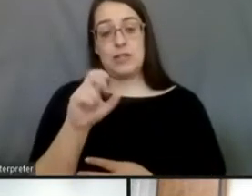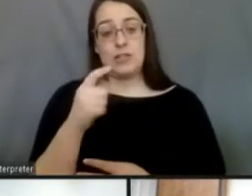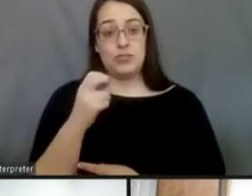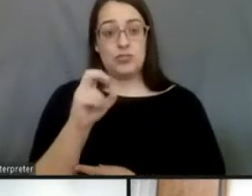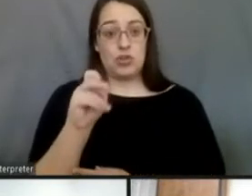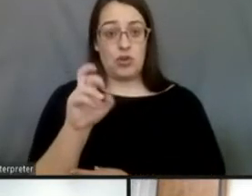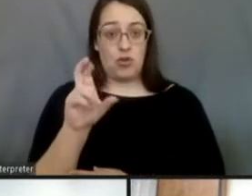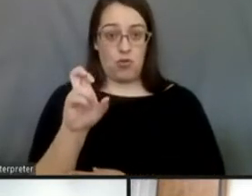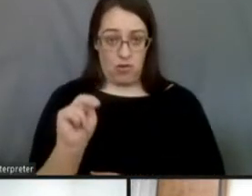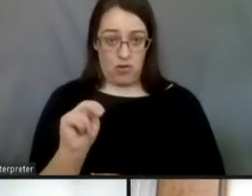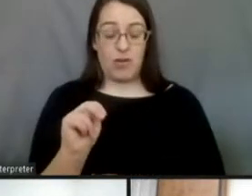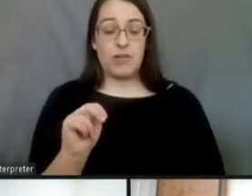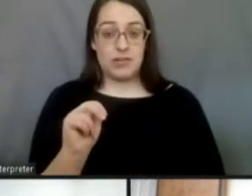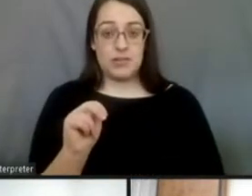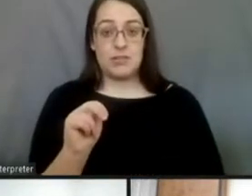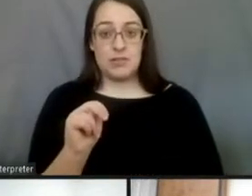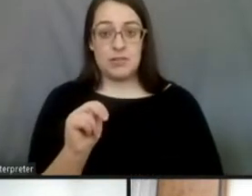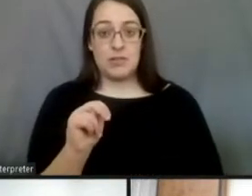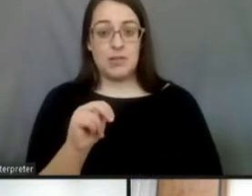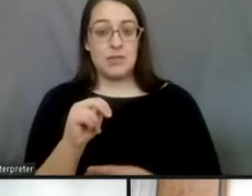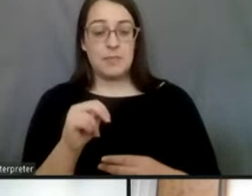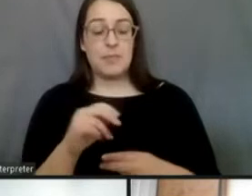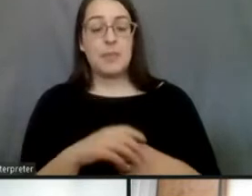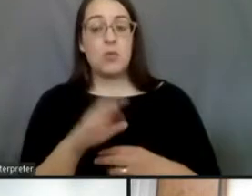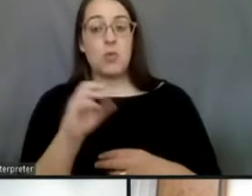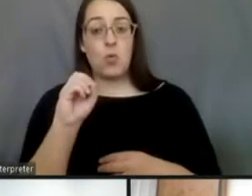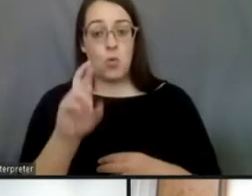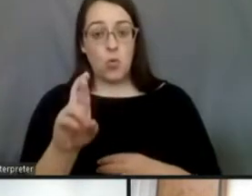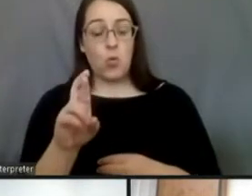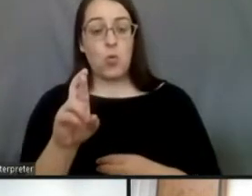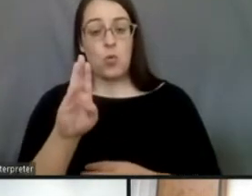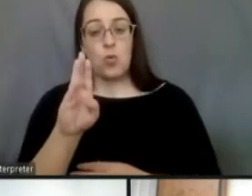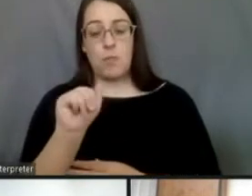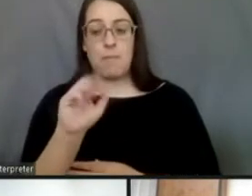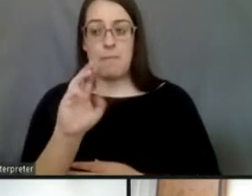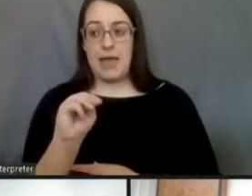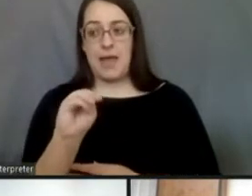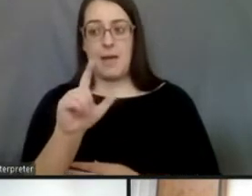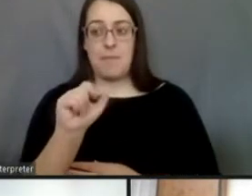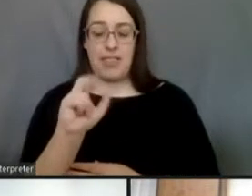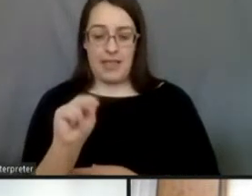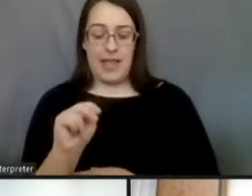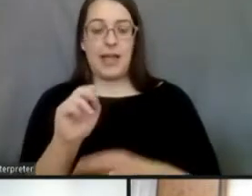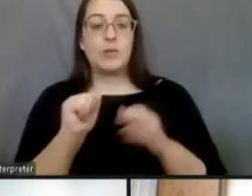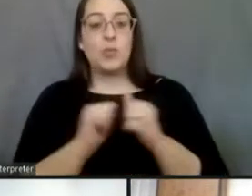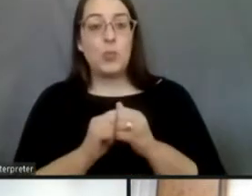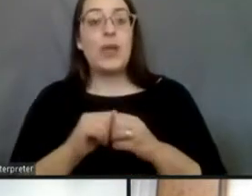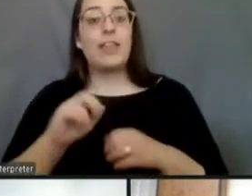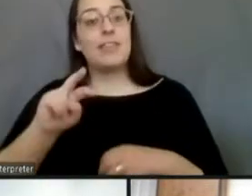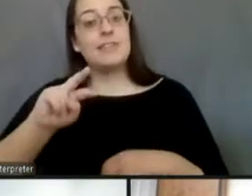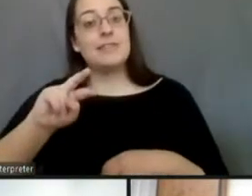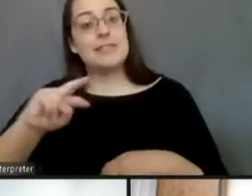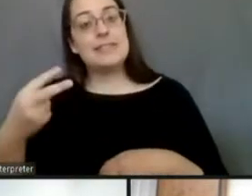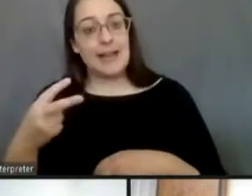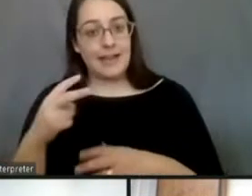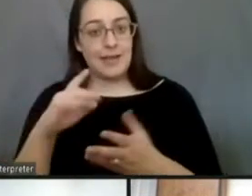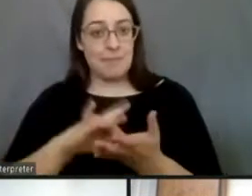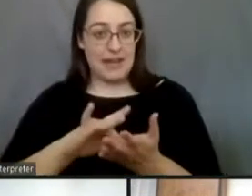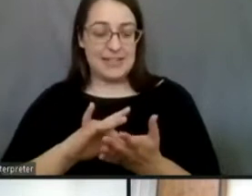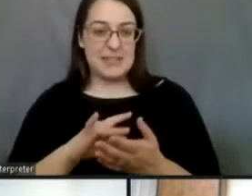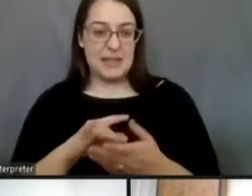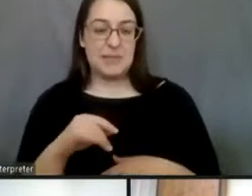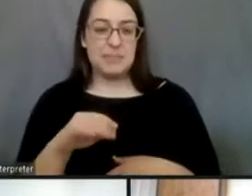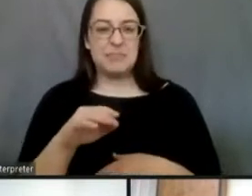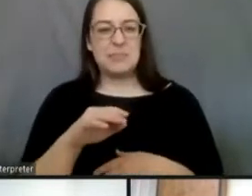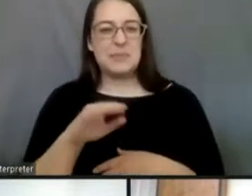of drugs that work as monoclonal antibodies, or the Bamlan with a second drug that is also similar